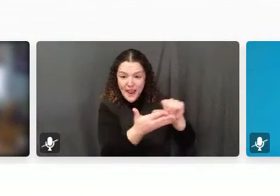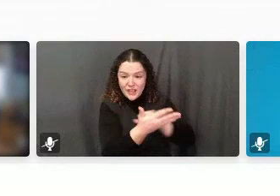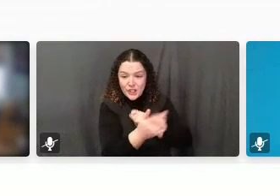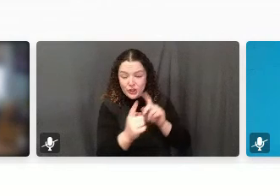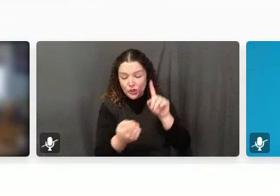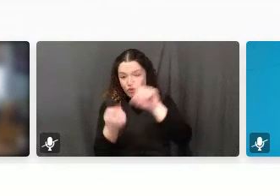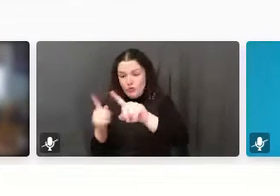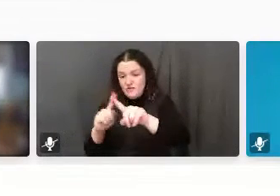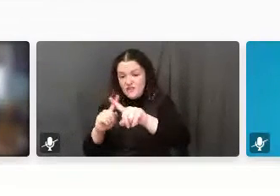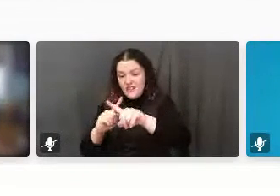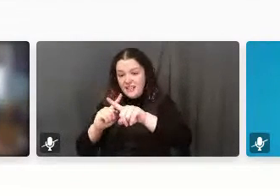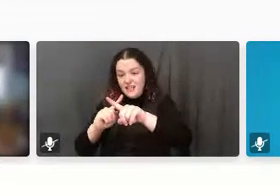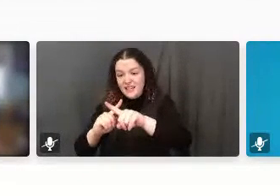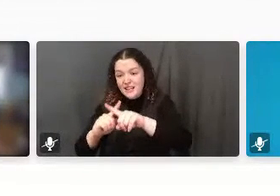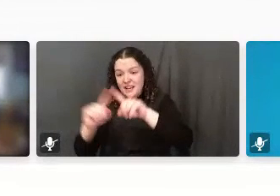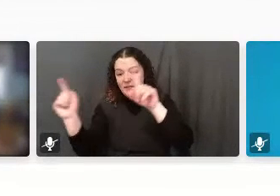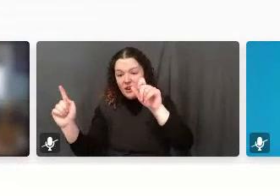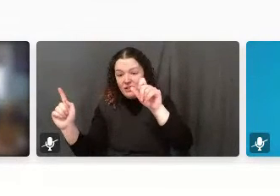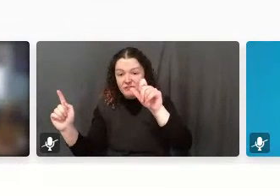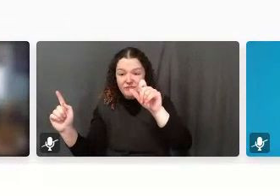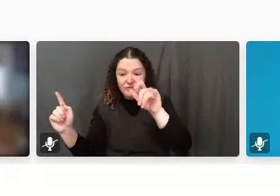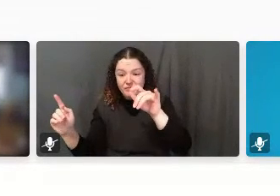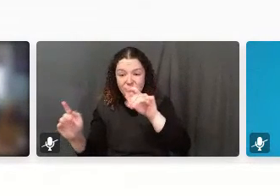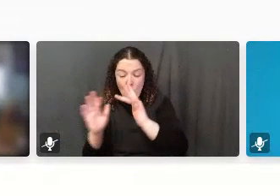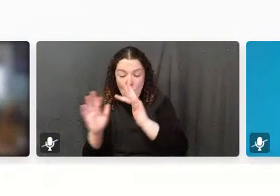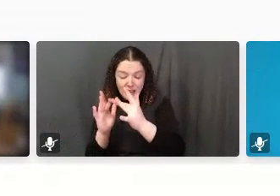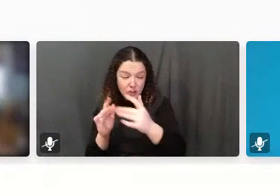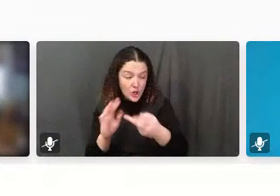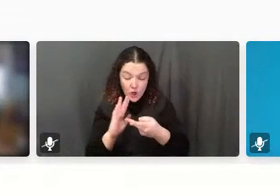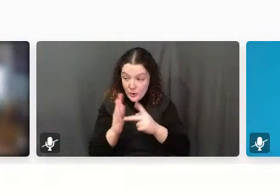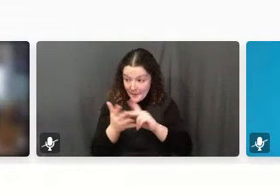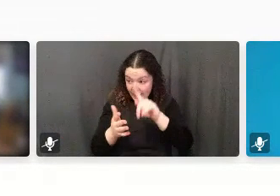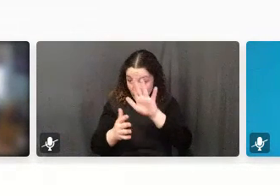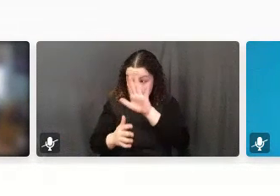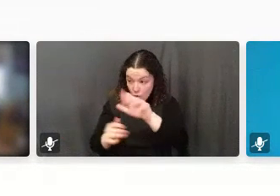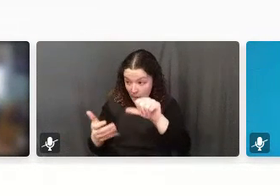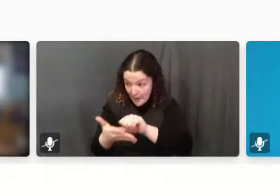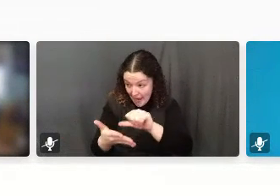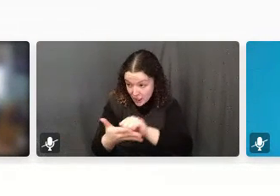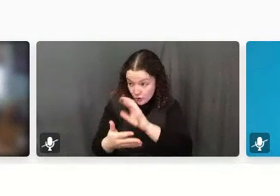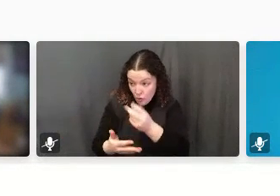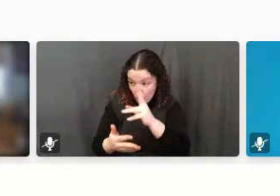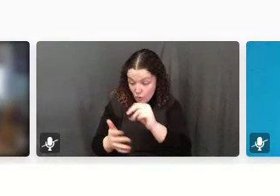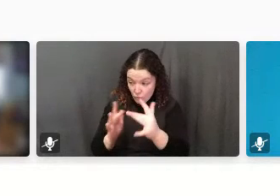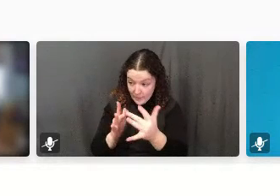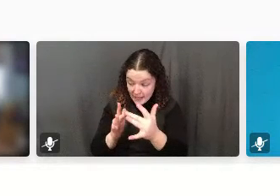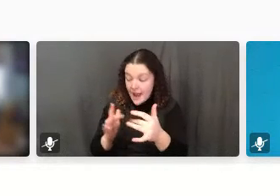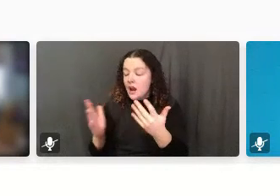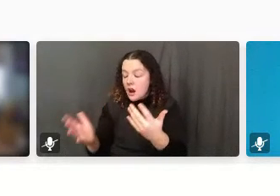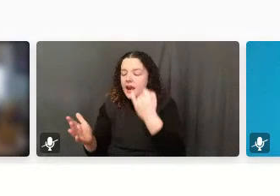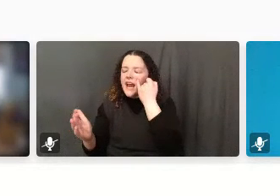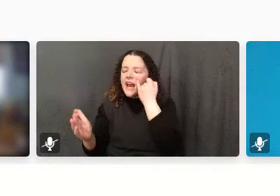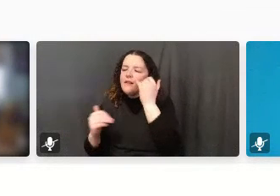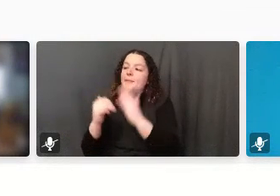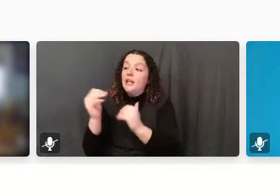Nutshell landing pages feature or just landing pages on your website. If you're building them within Nutshell, basically once you're done